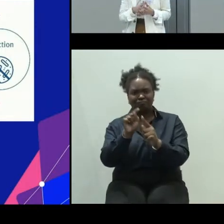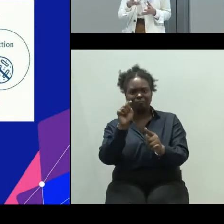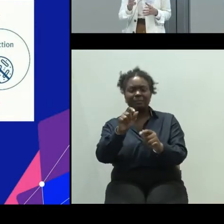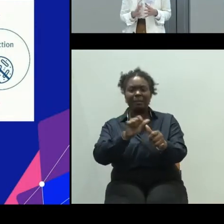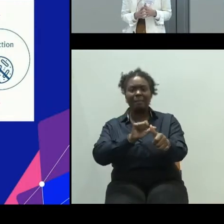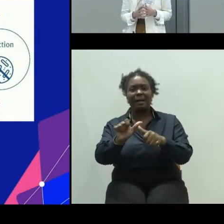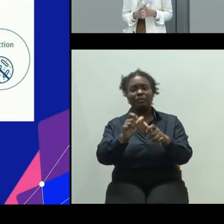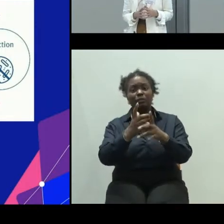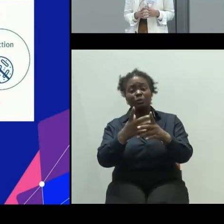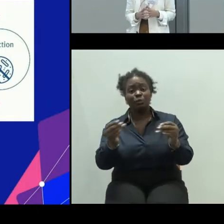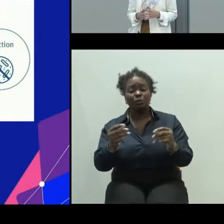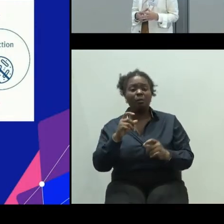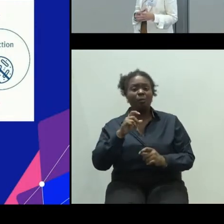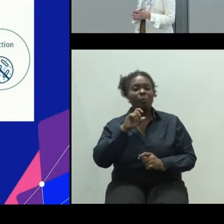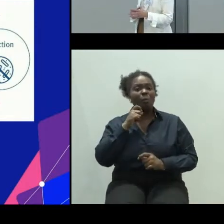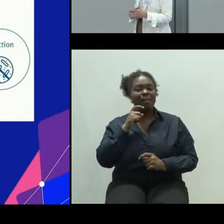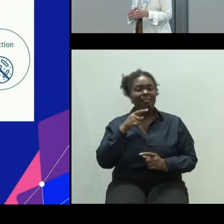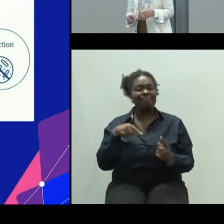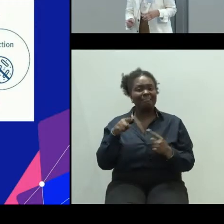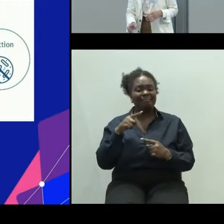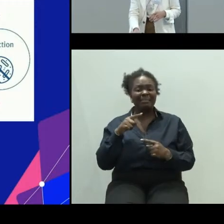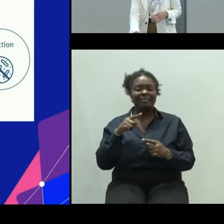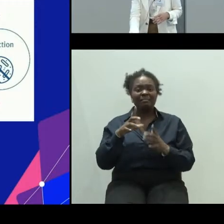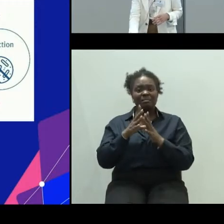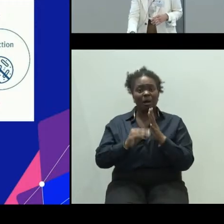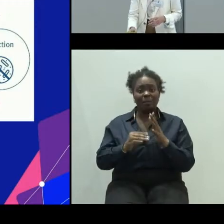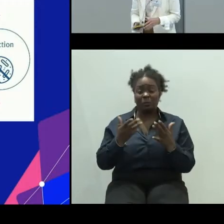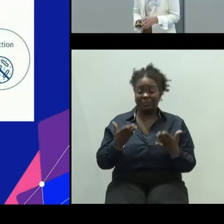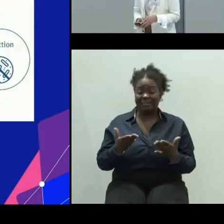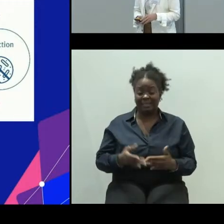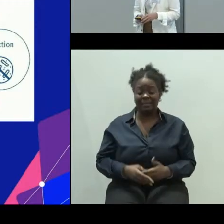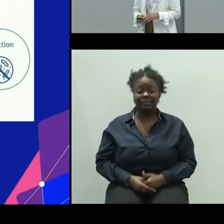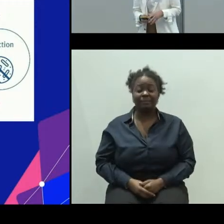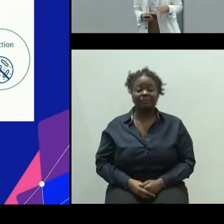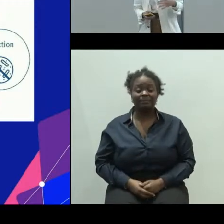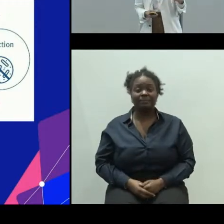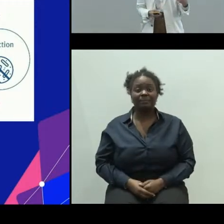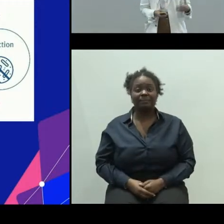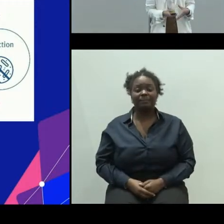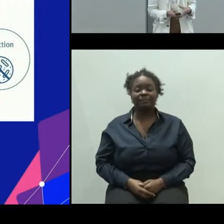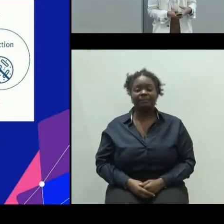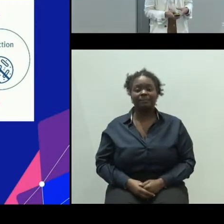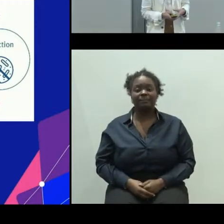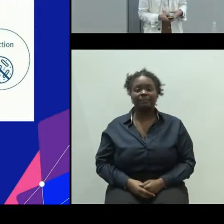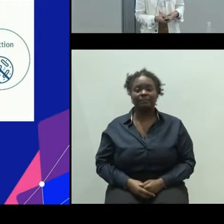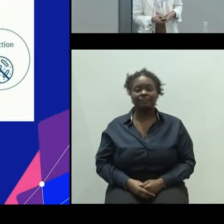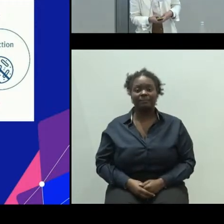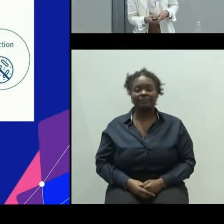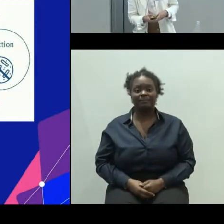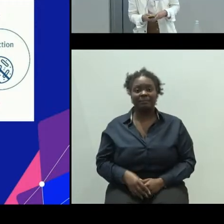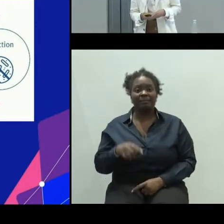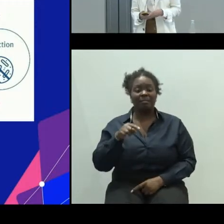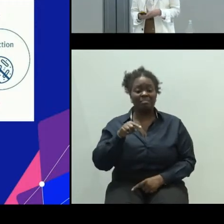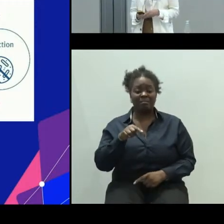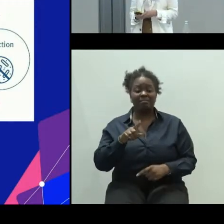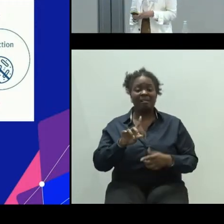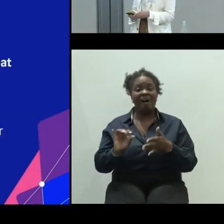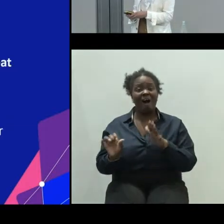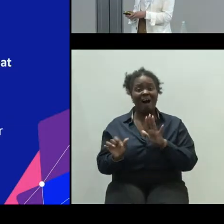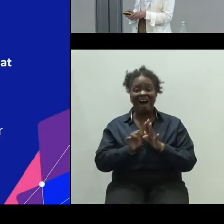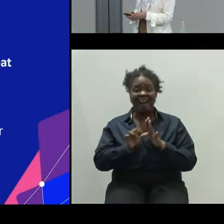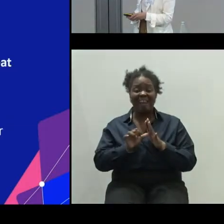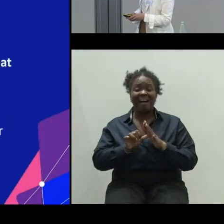that today, and we will see more in the work of our invited speaker. So as I was saying, this is our highlight event of the